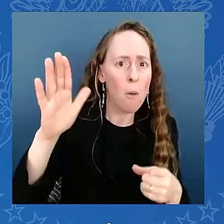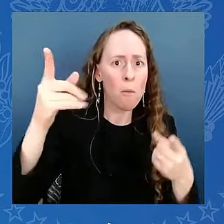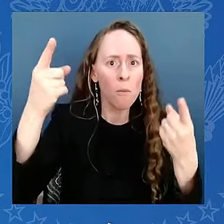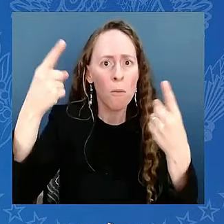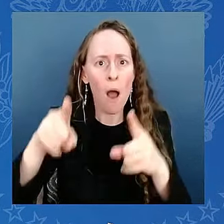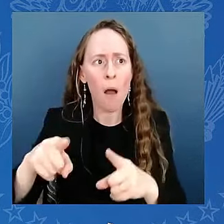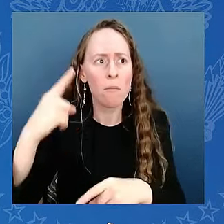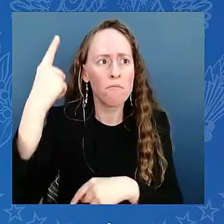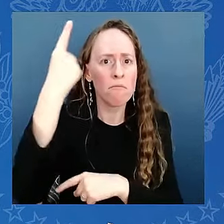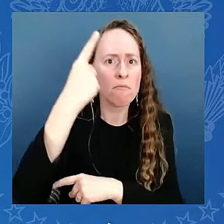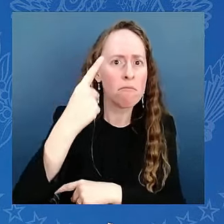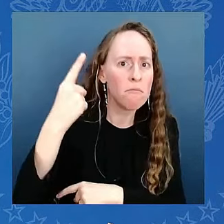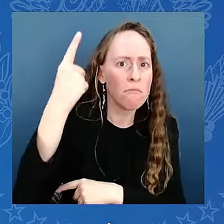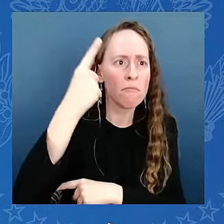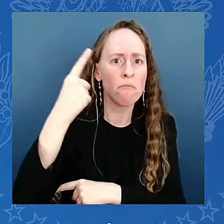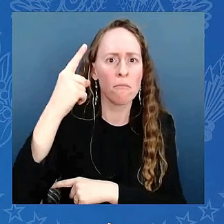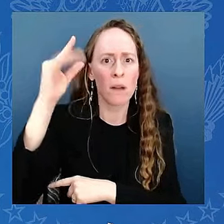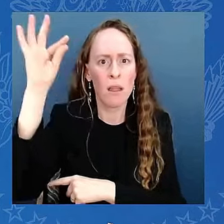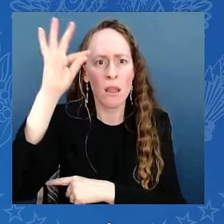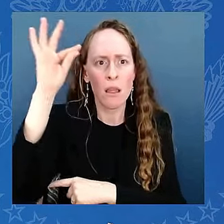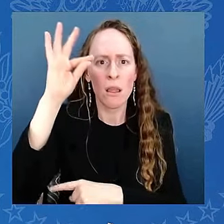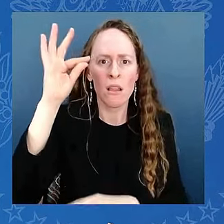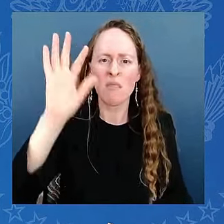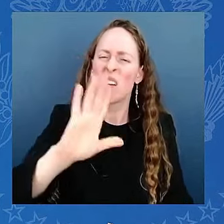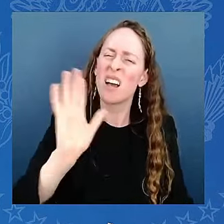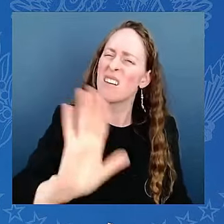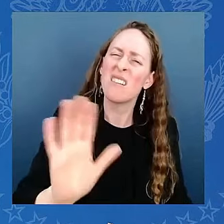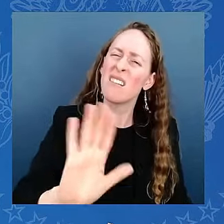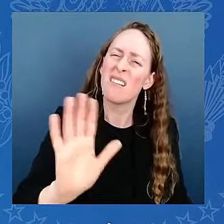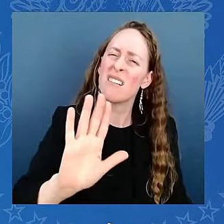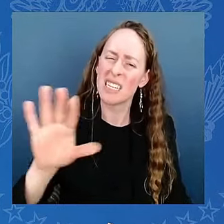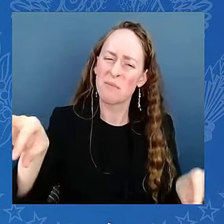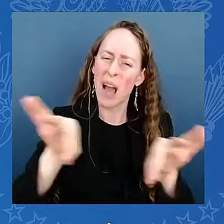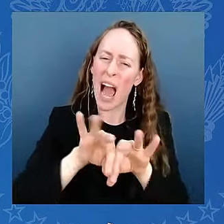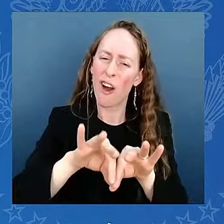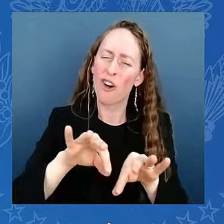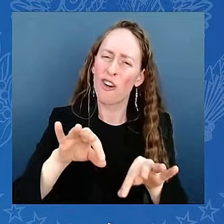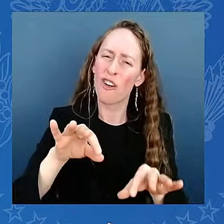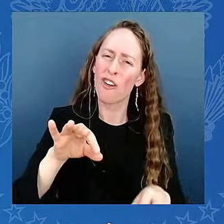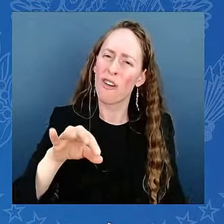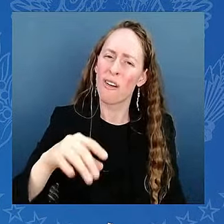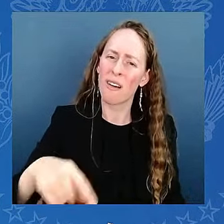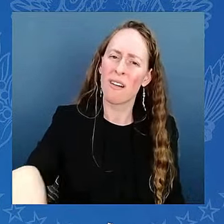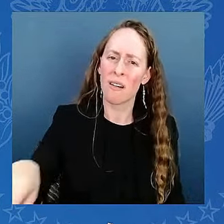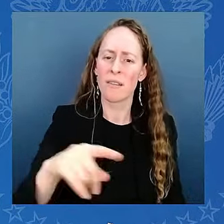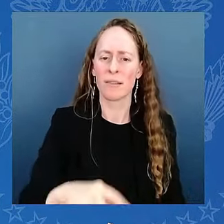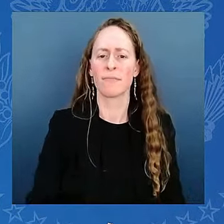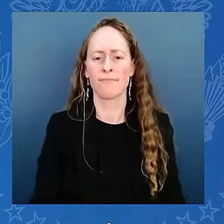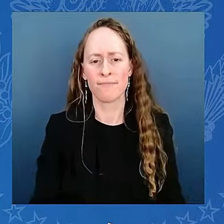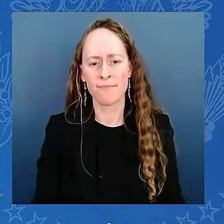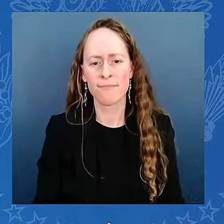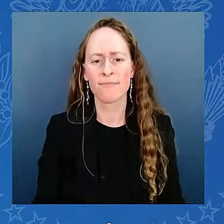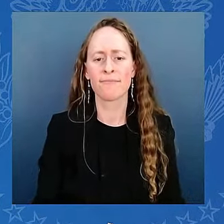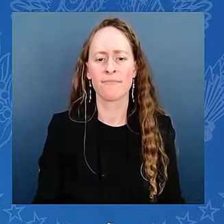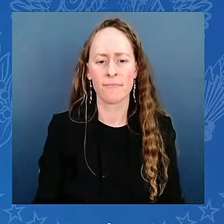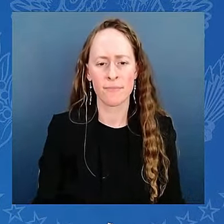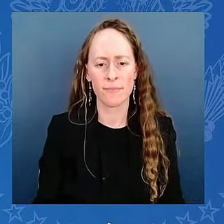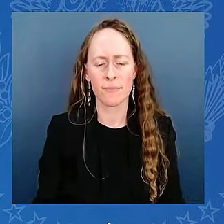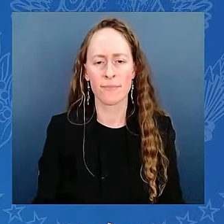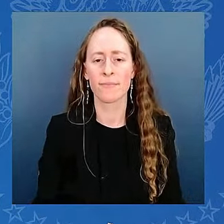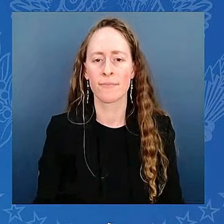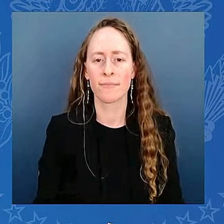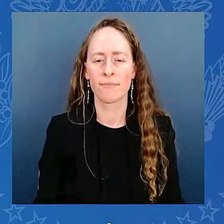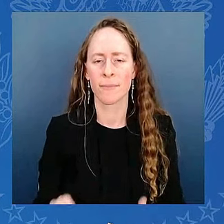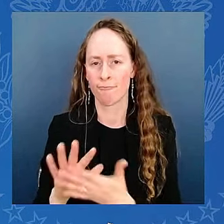it matters. Mr. President, what did Germany ask for in response for their cooperation? Nothing. Okay. Why did Chancellor Scholz